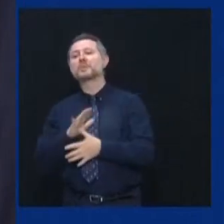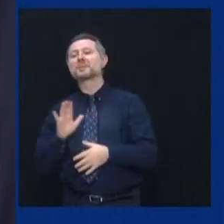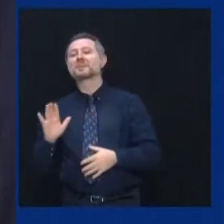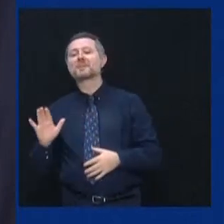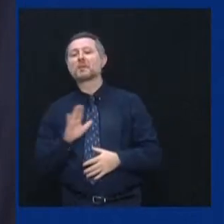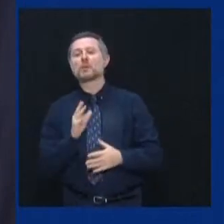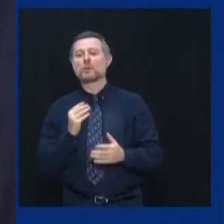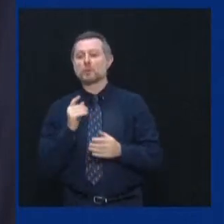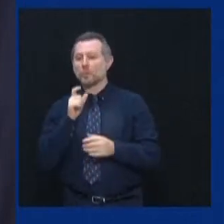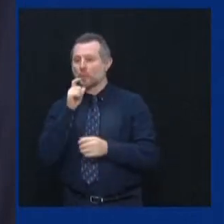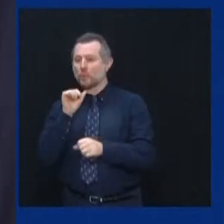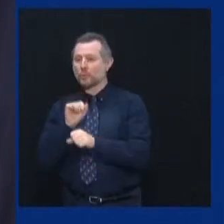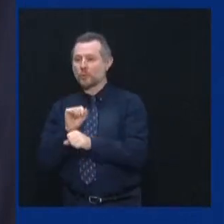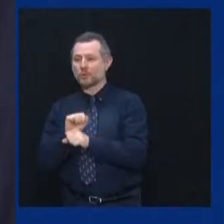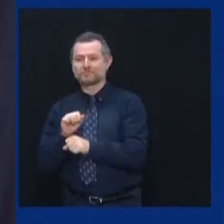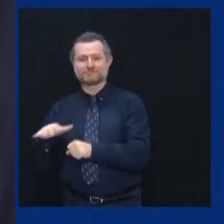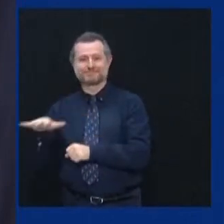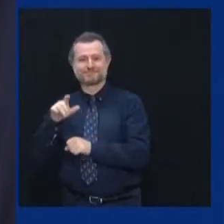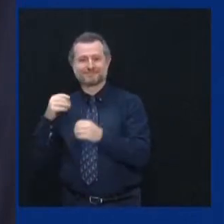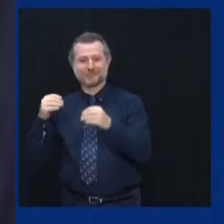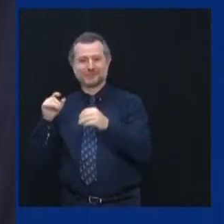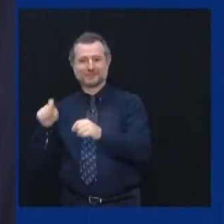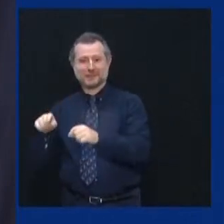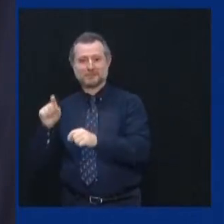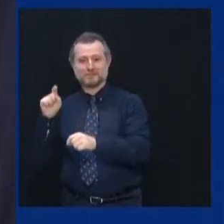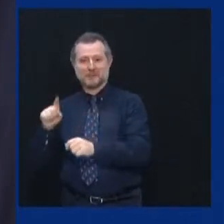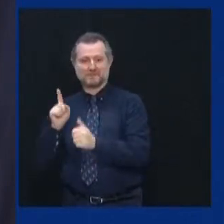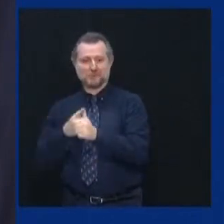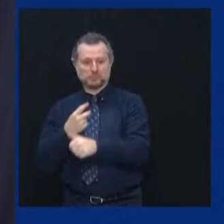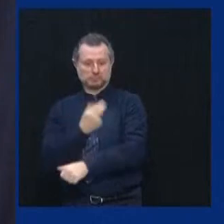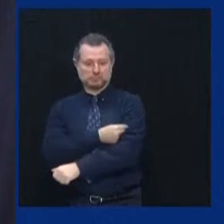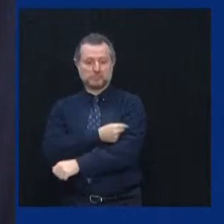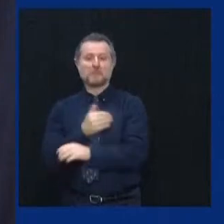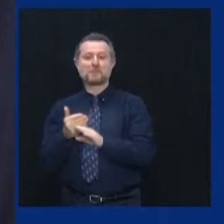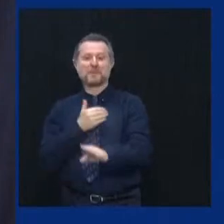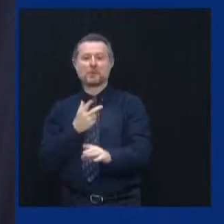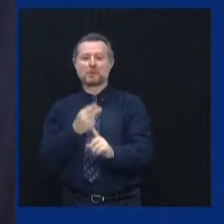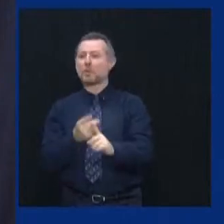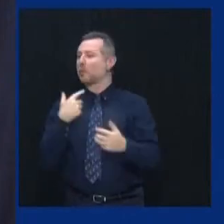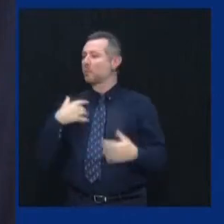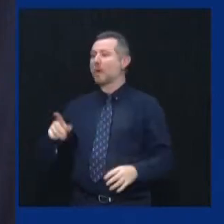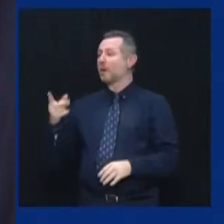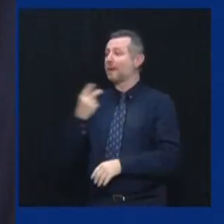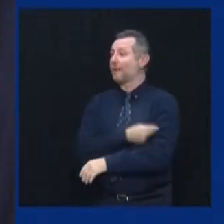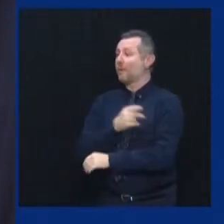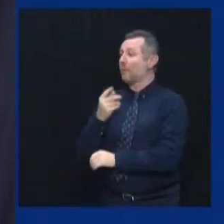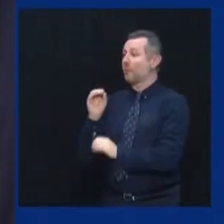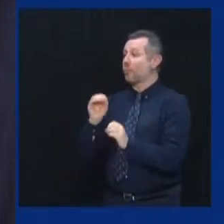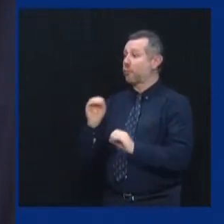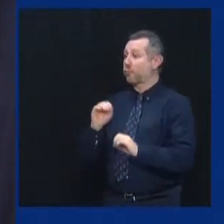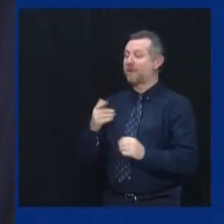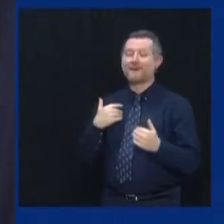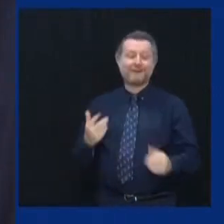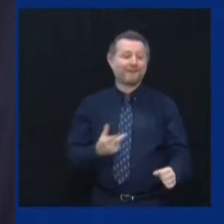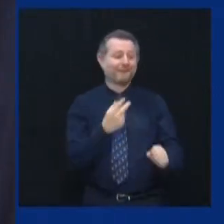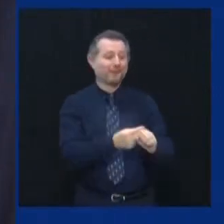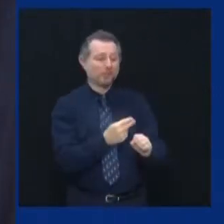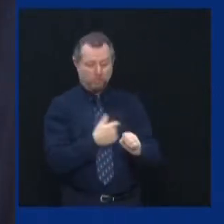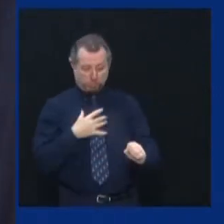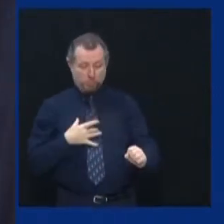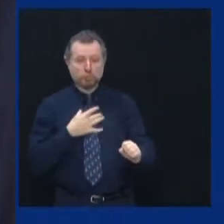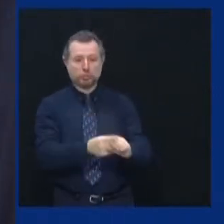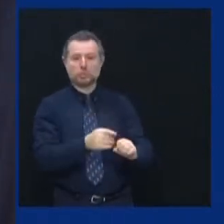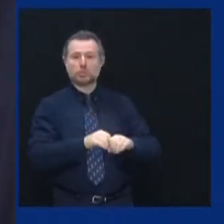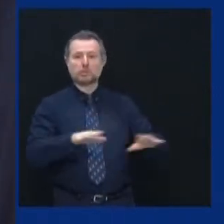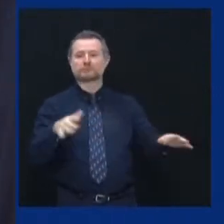healthcare workers, because we don't want a COVID positive pharmacist. We don't want a